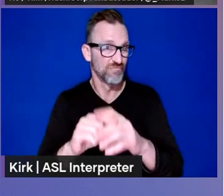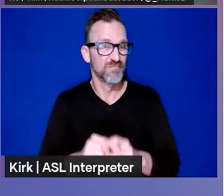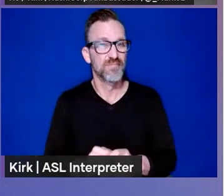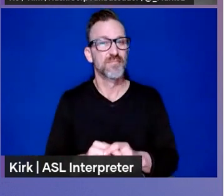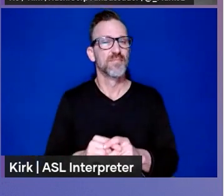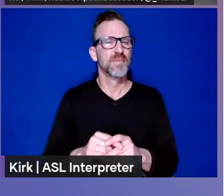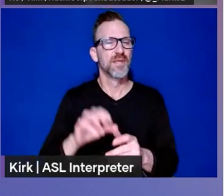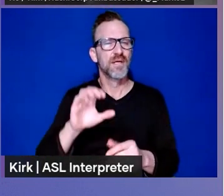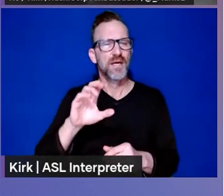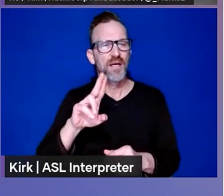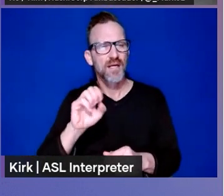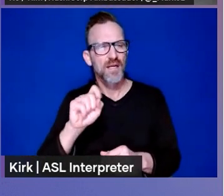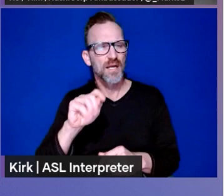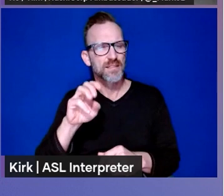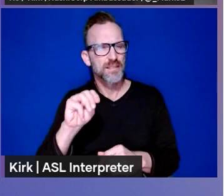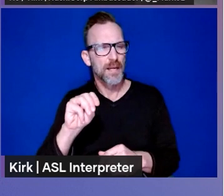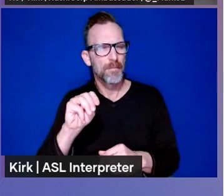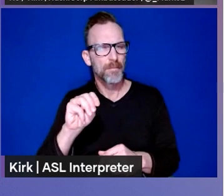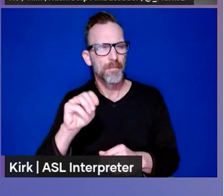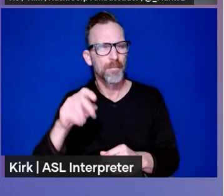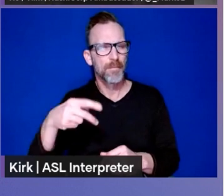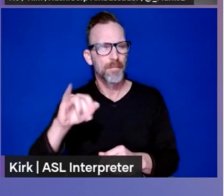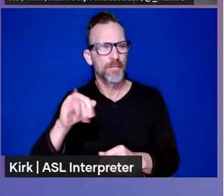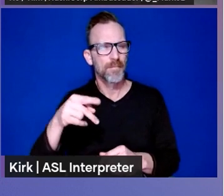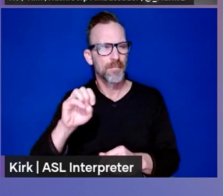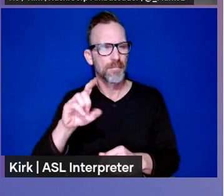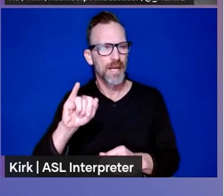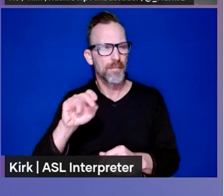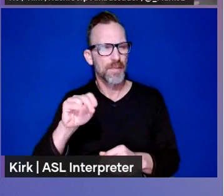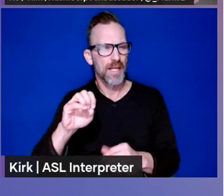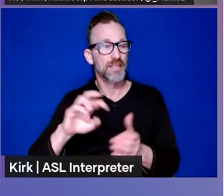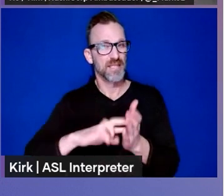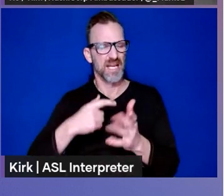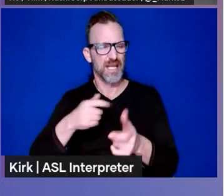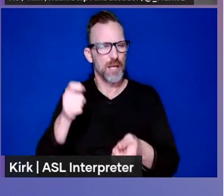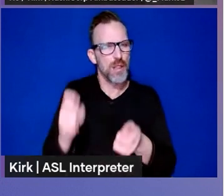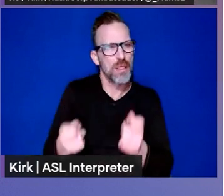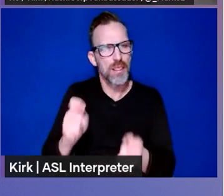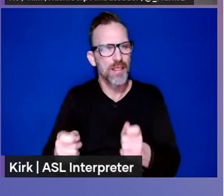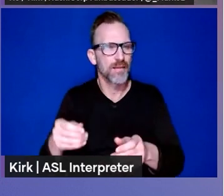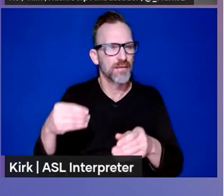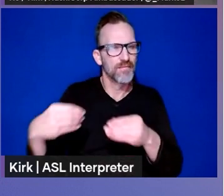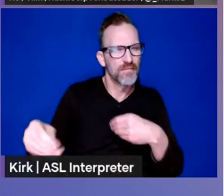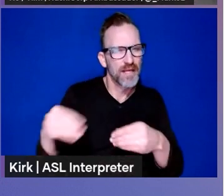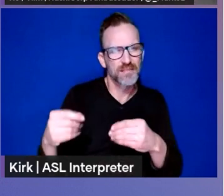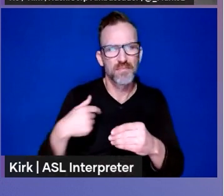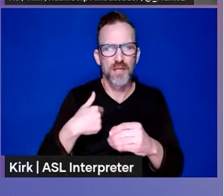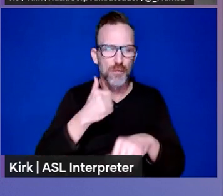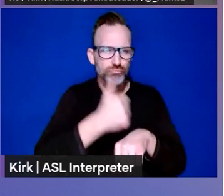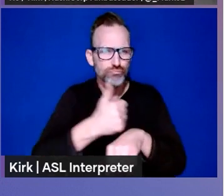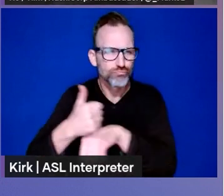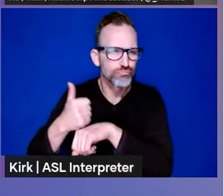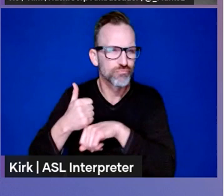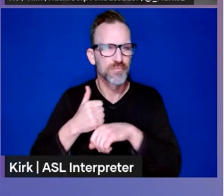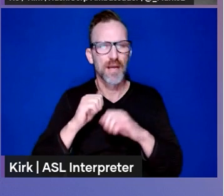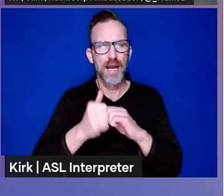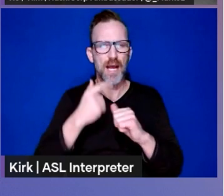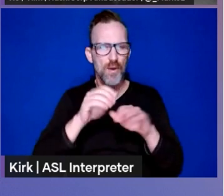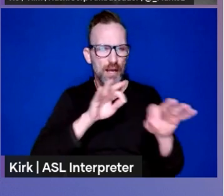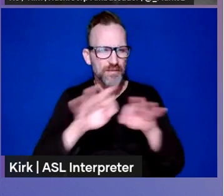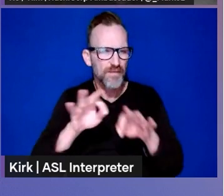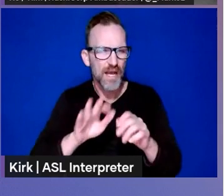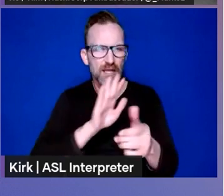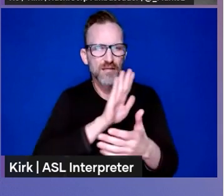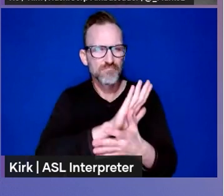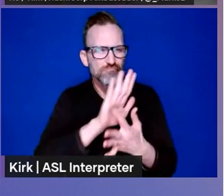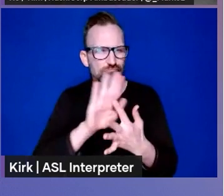coming up. So that will offer you slightly more flexibility in the way how the pipelines are defined. You can actually extend